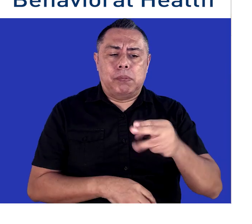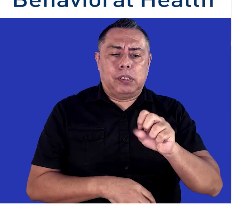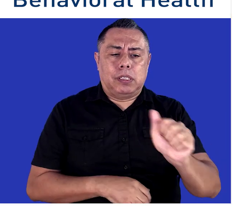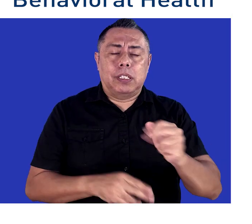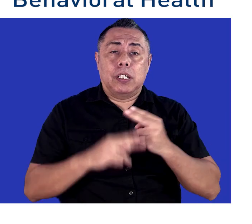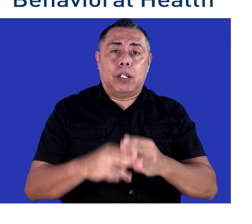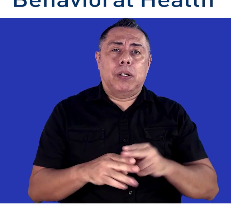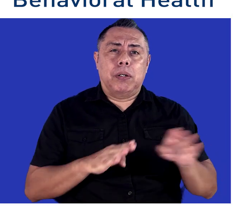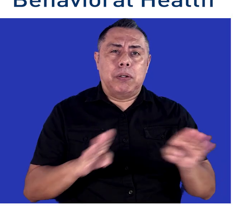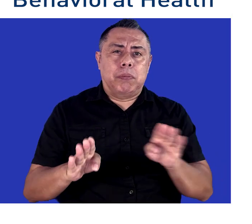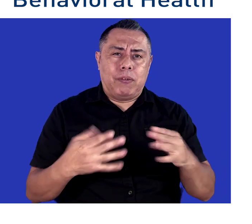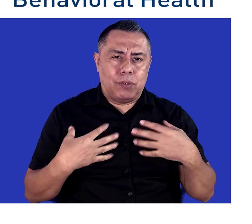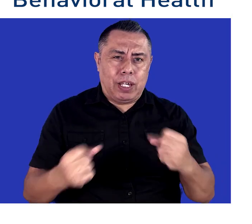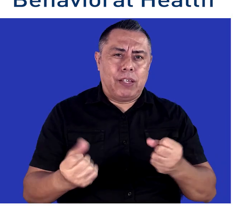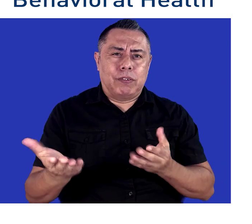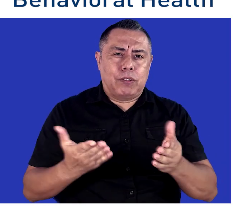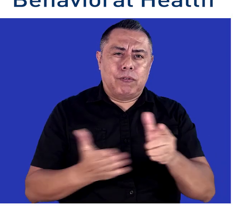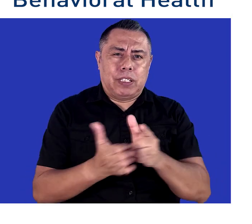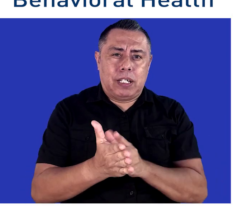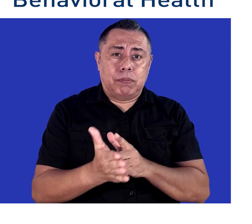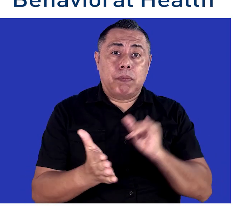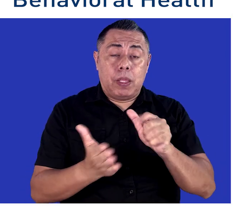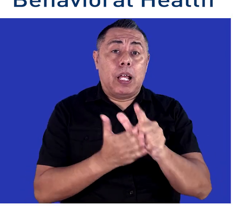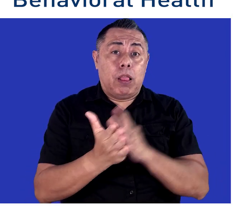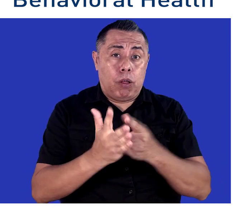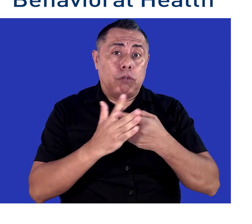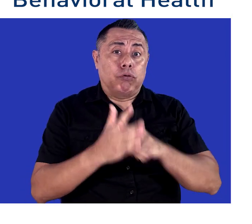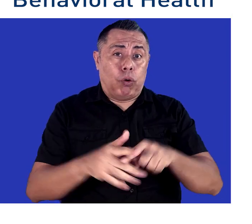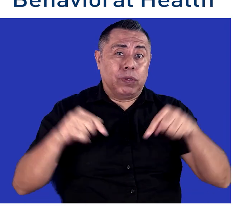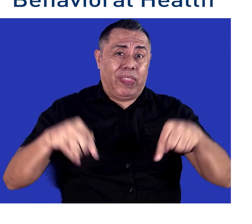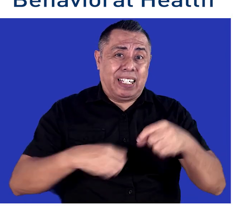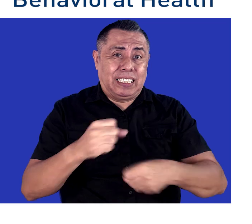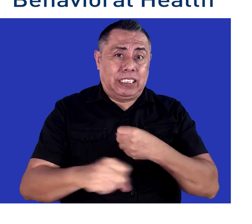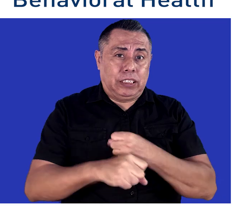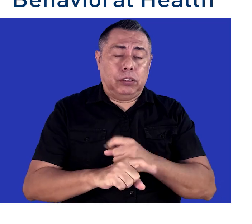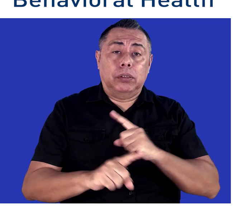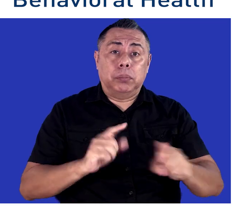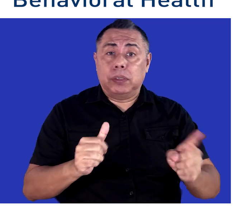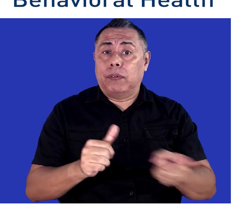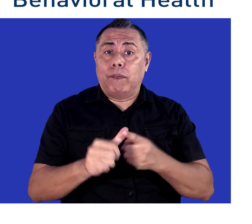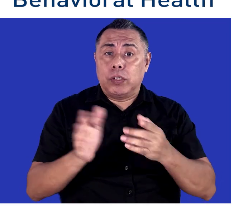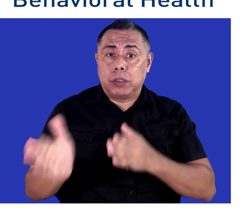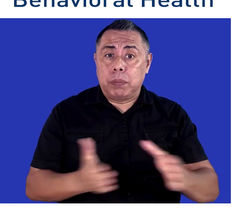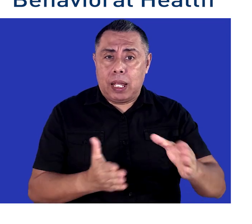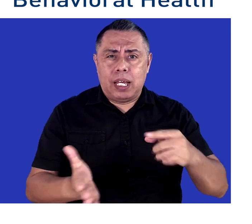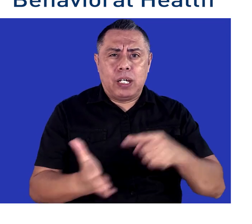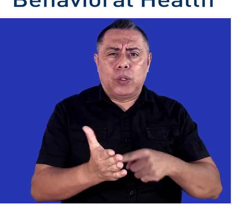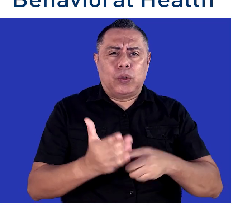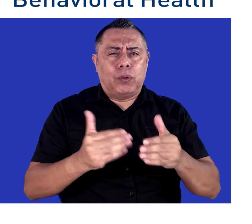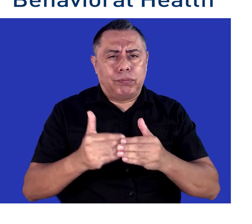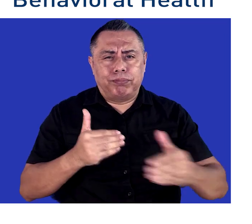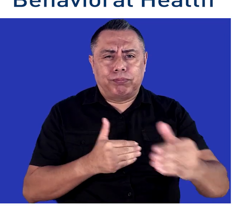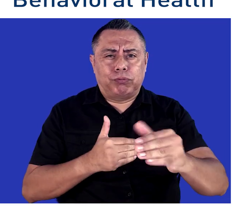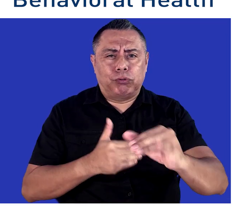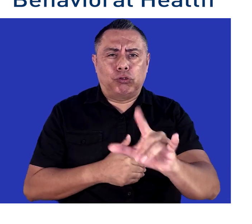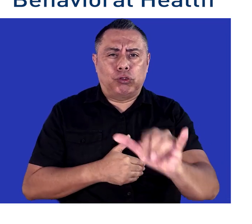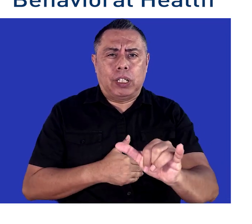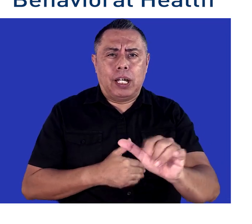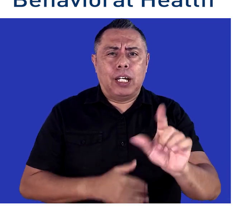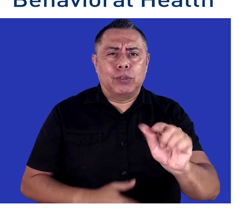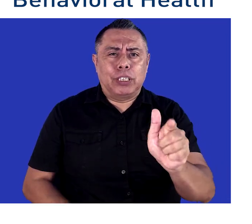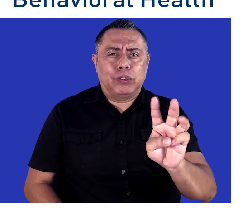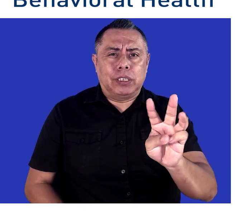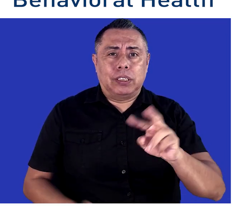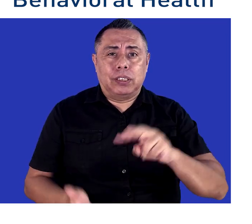Act. Though that law took effect this year, the first plan under that new act is not due until July of